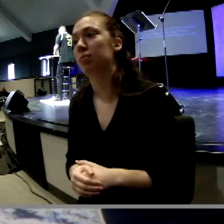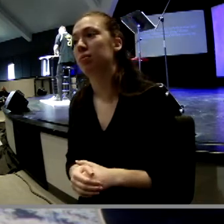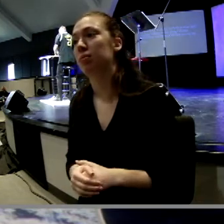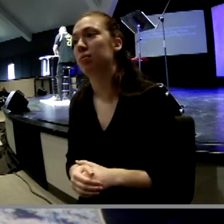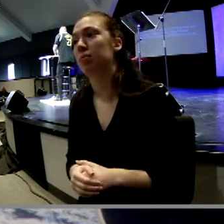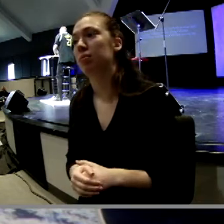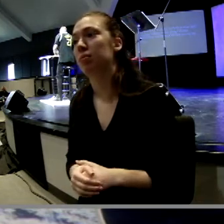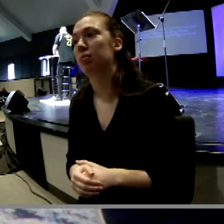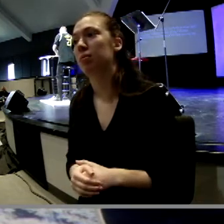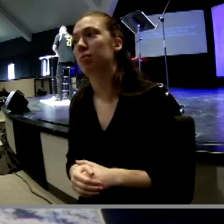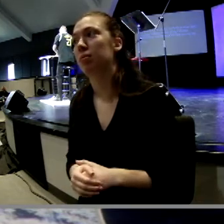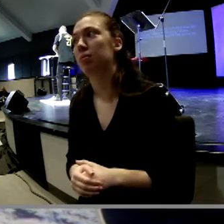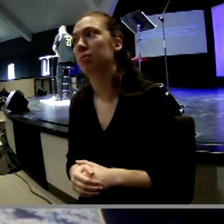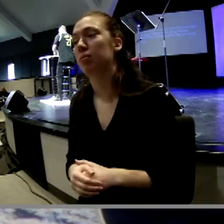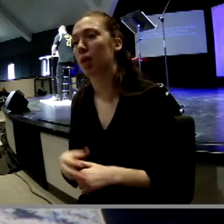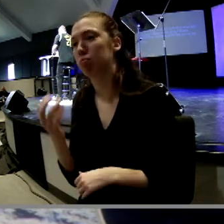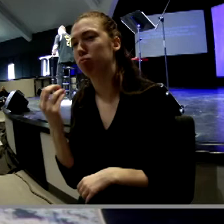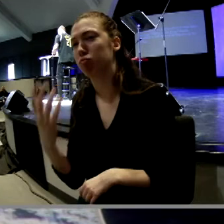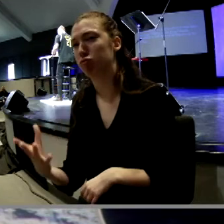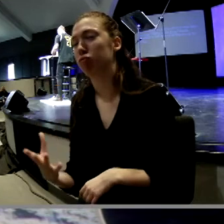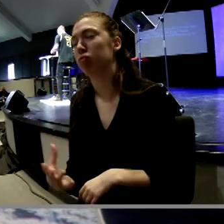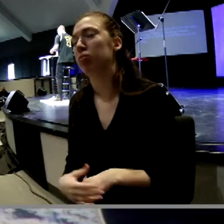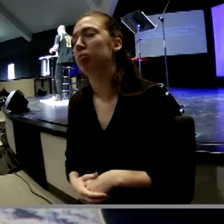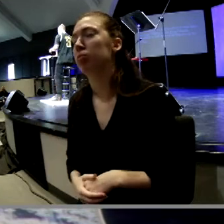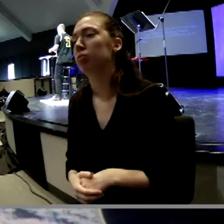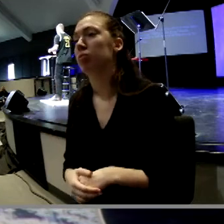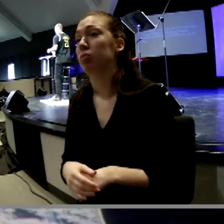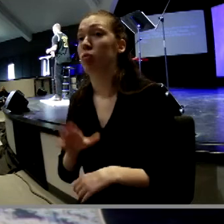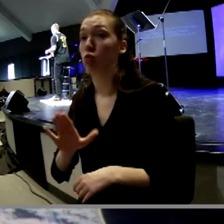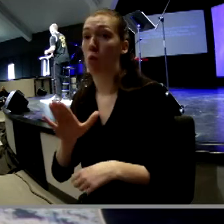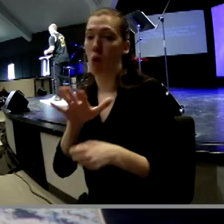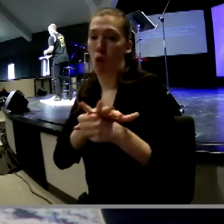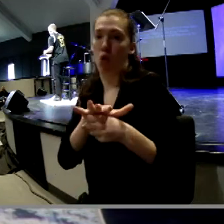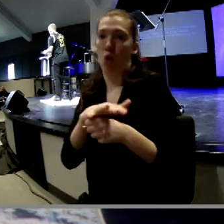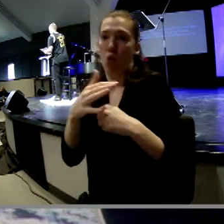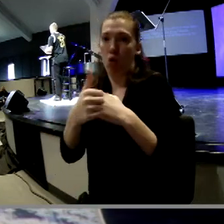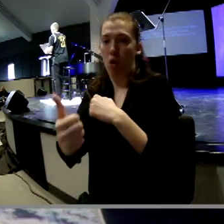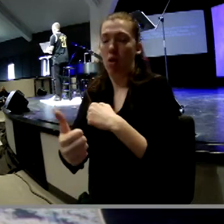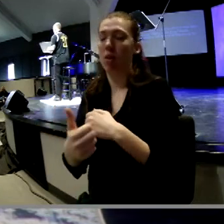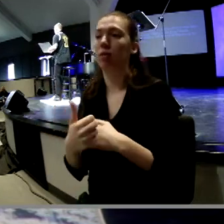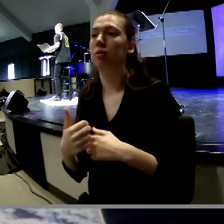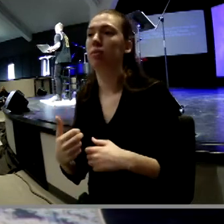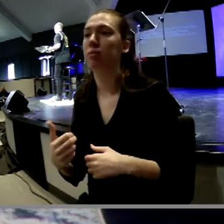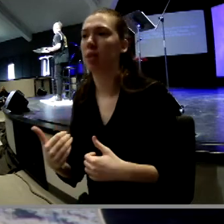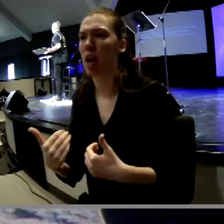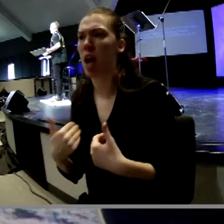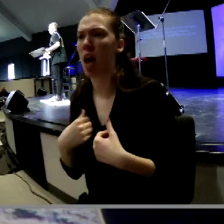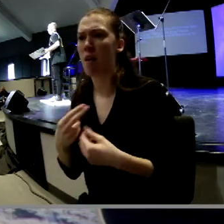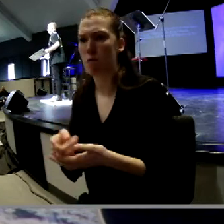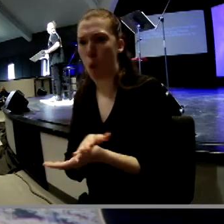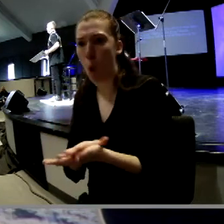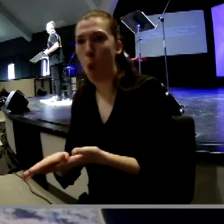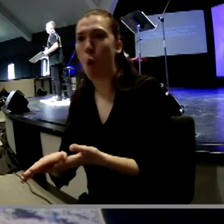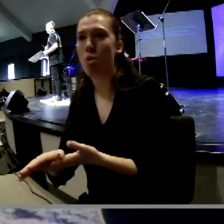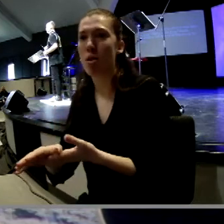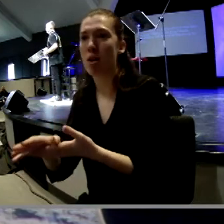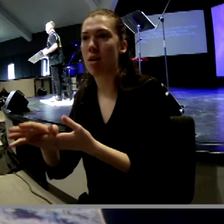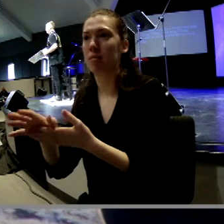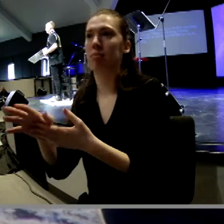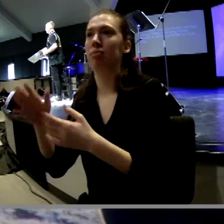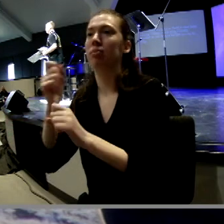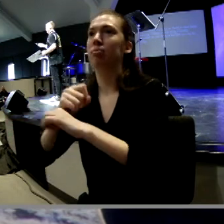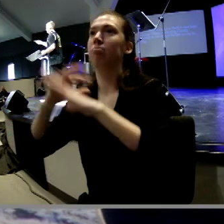sees this, but I want you to know something when it comes to your local calling. I've got a holy vision for many of you.